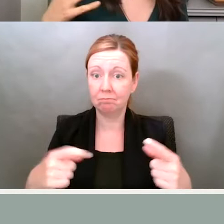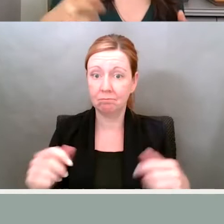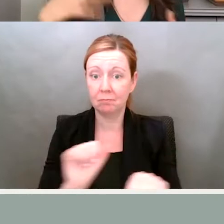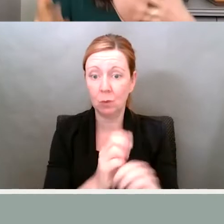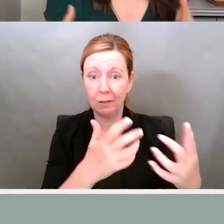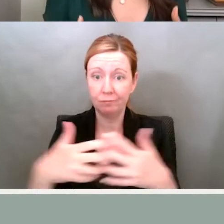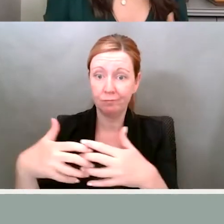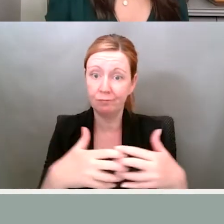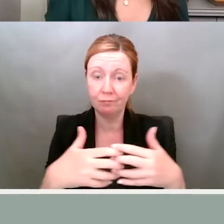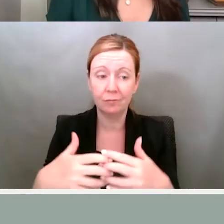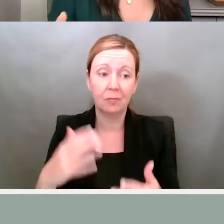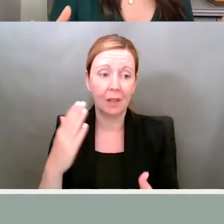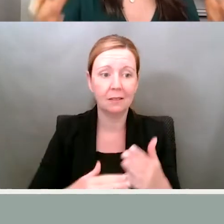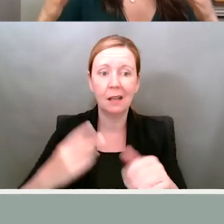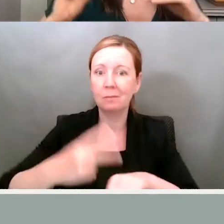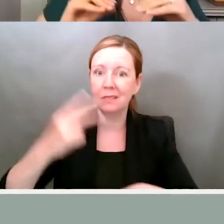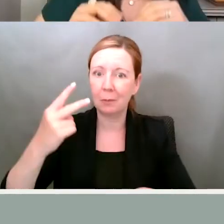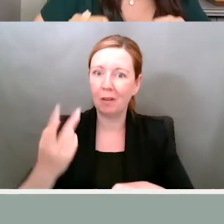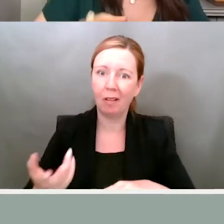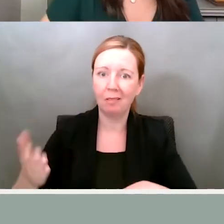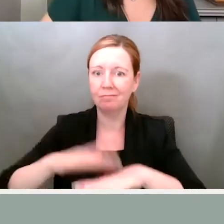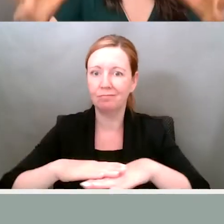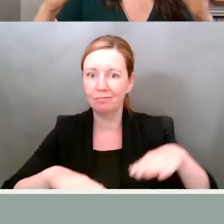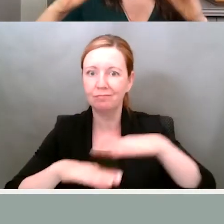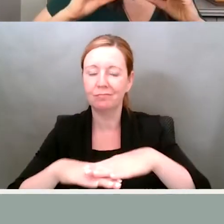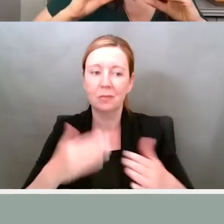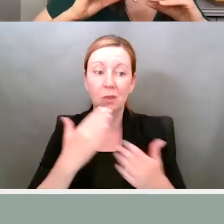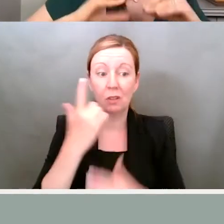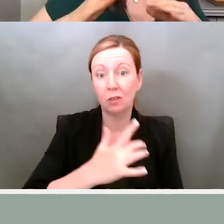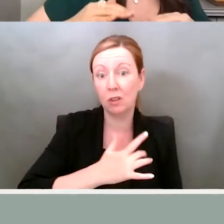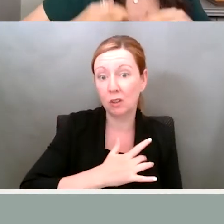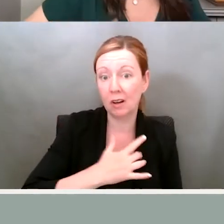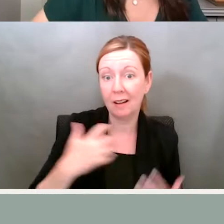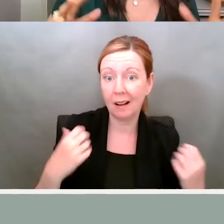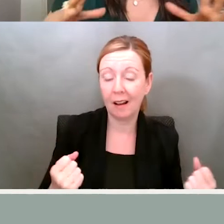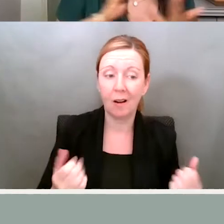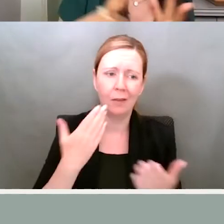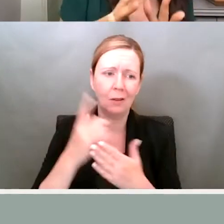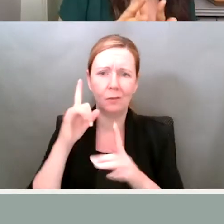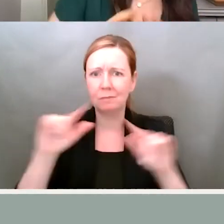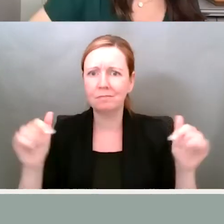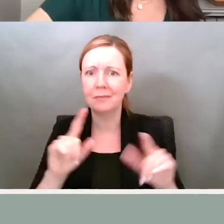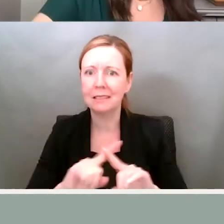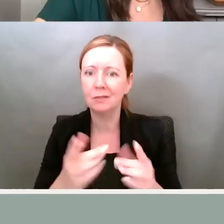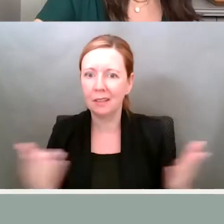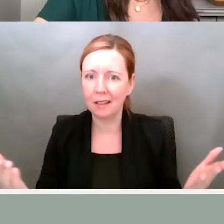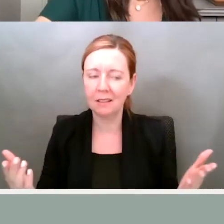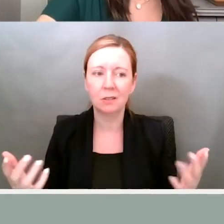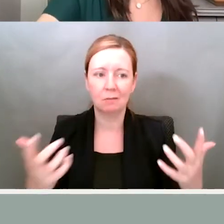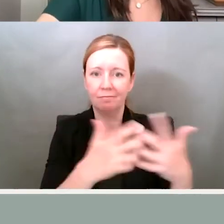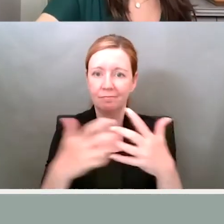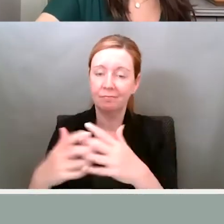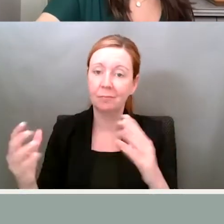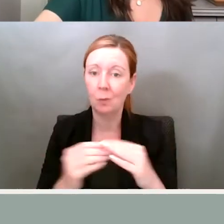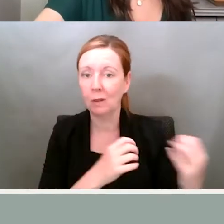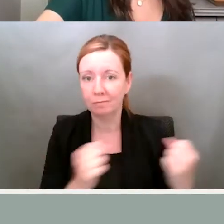we call like a double dose, where they're both, let's say, good for cardiac health, or both good for different things. So you're having combining more